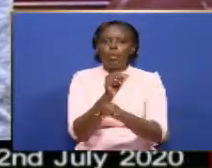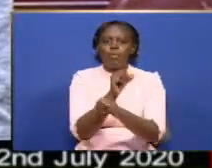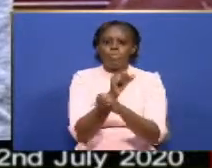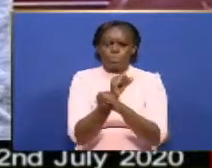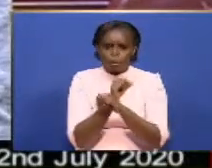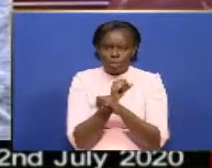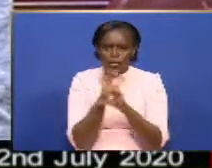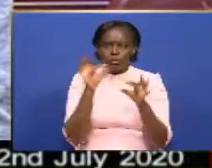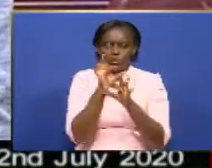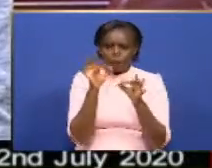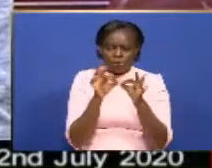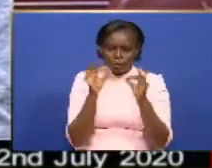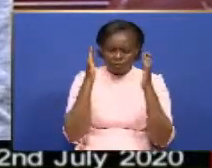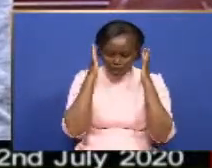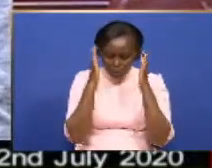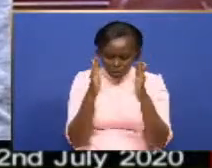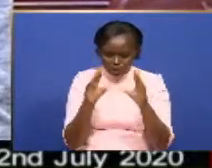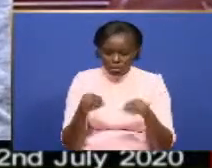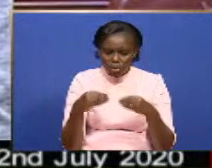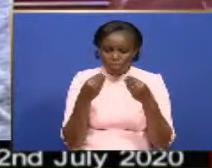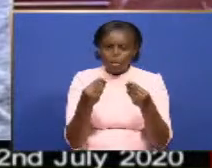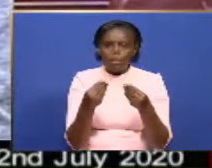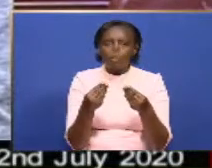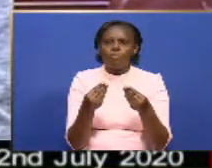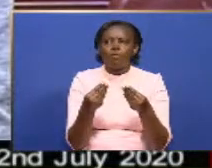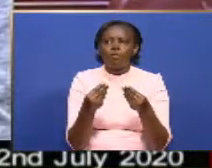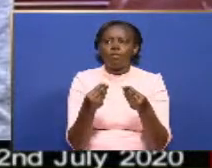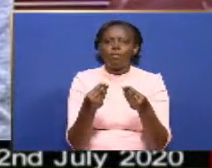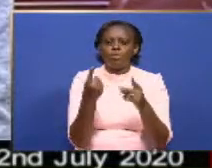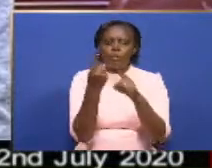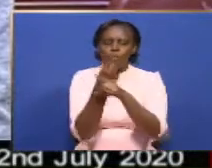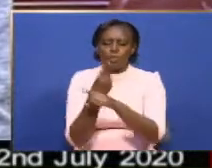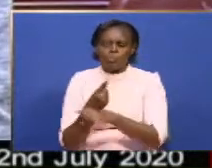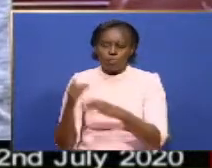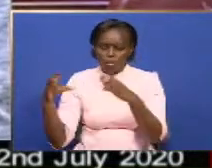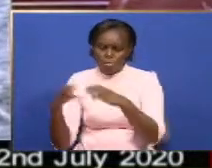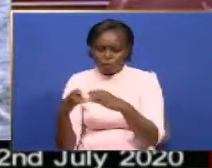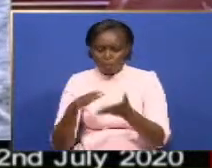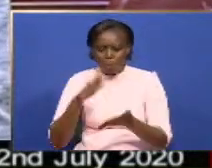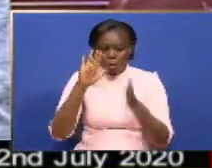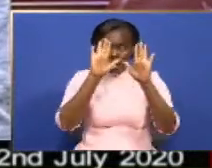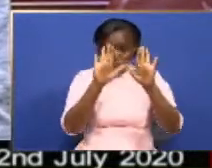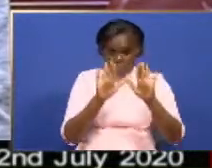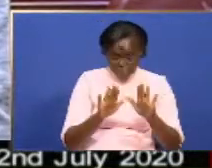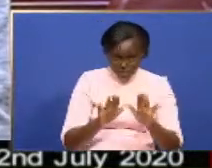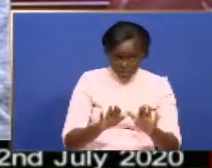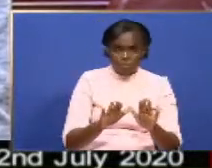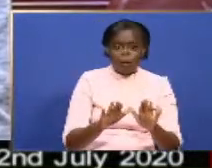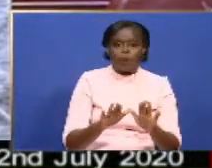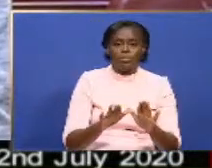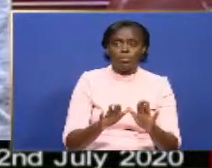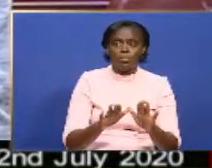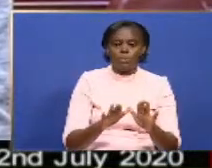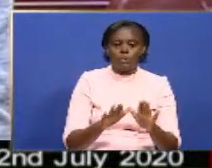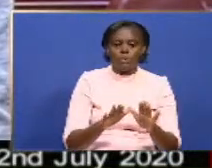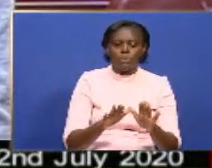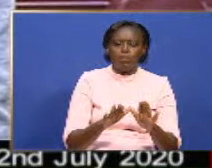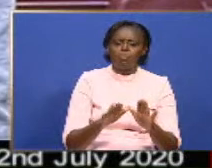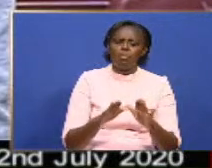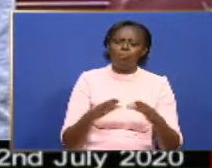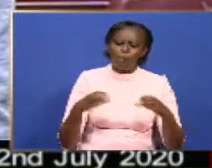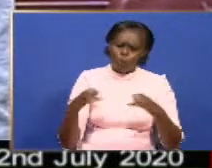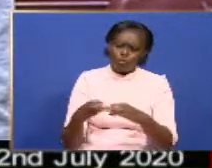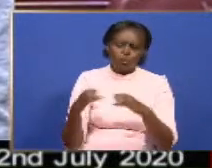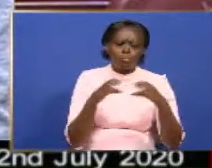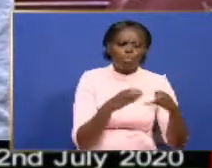and particular attention given as is required of different groups, and most importantly, that host communities